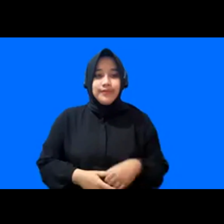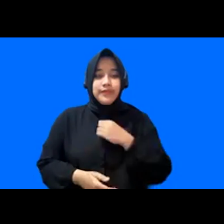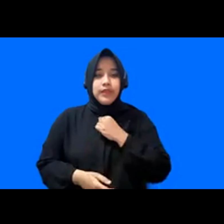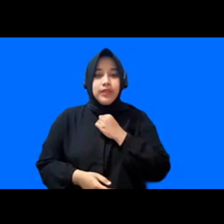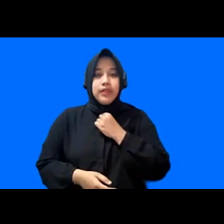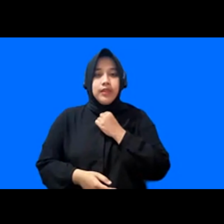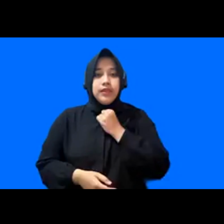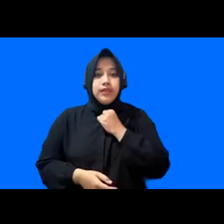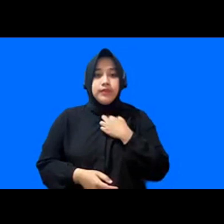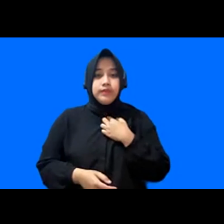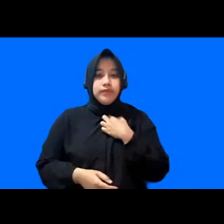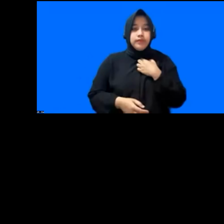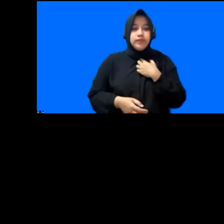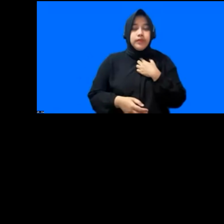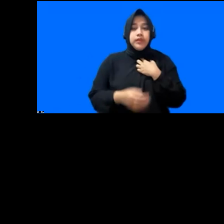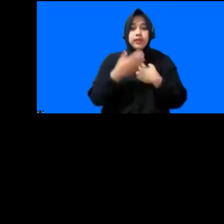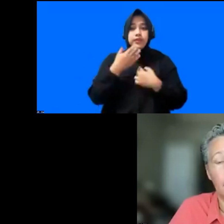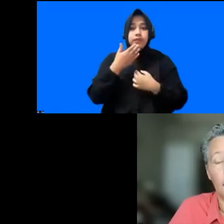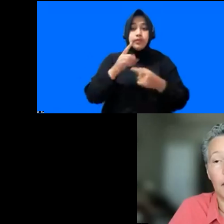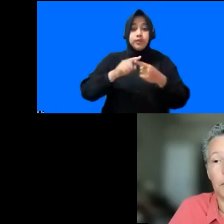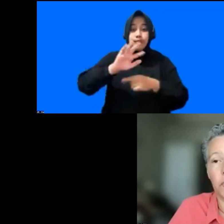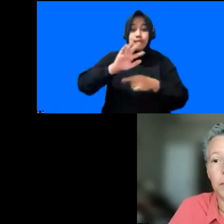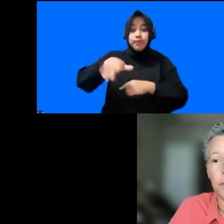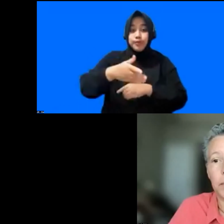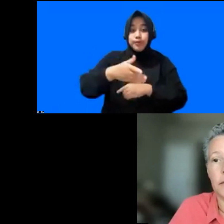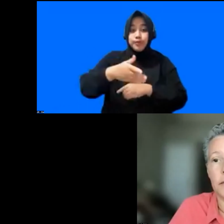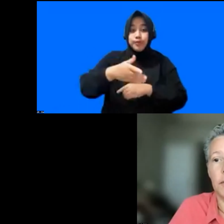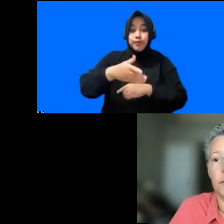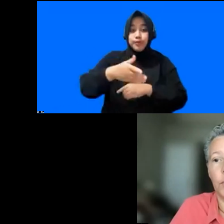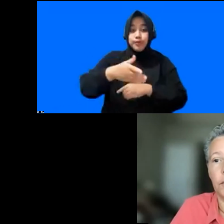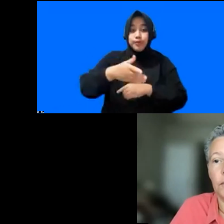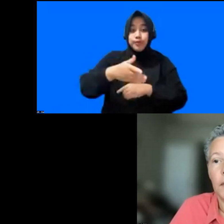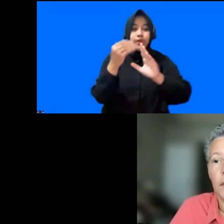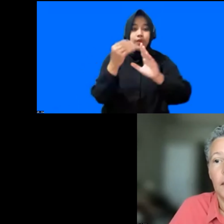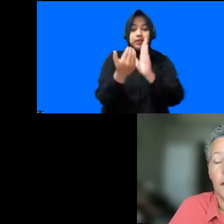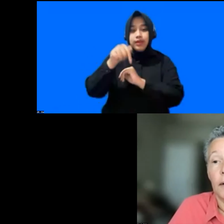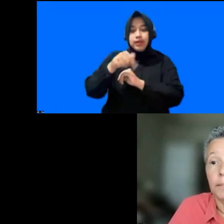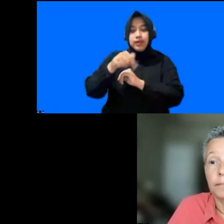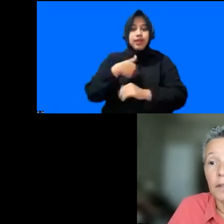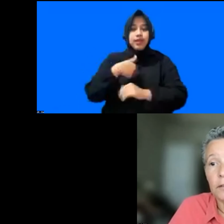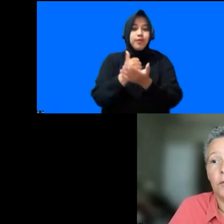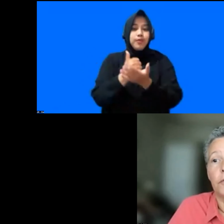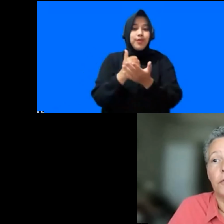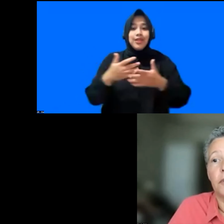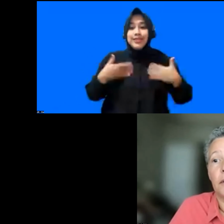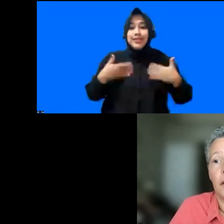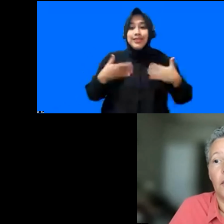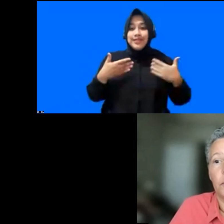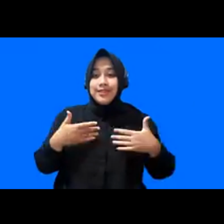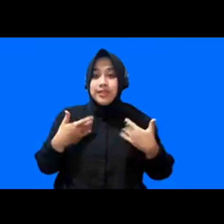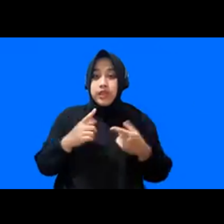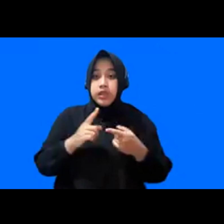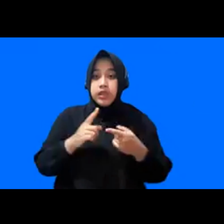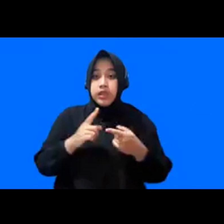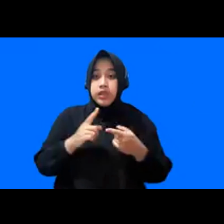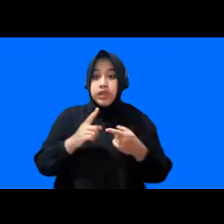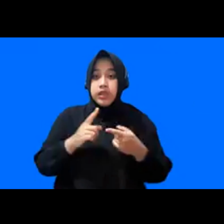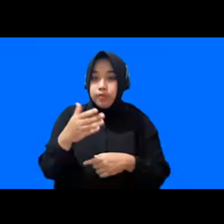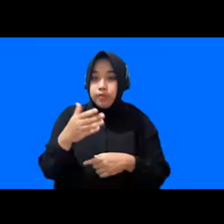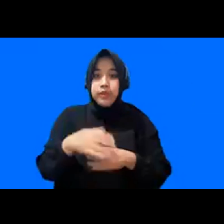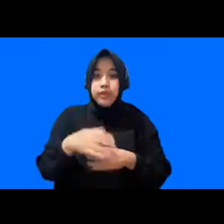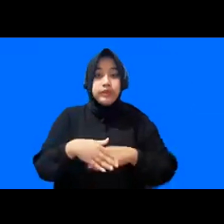for joining this important event today, and I'm so pleased to be here with you. These inclusive city dialogues promoted under the Trust Fund